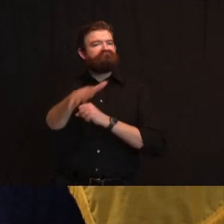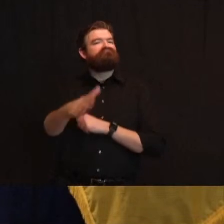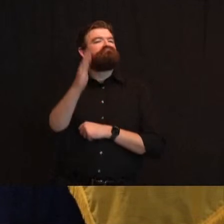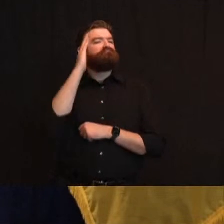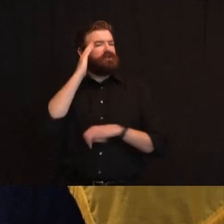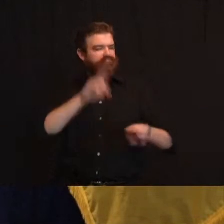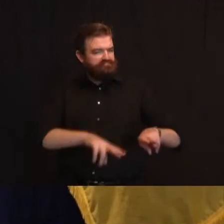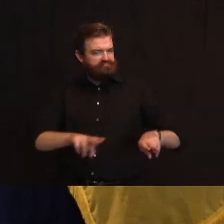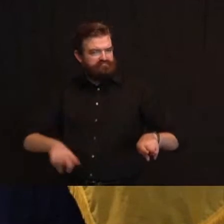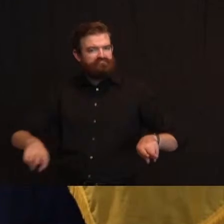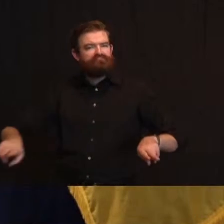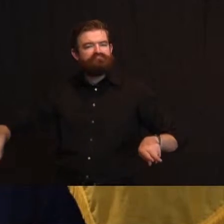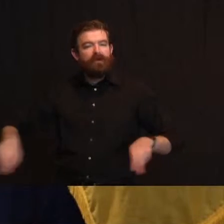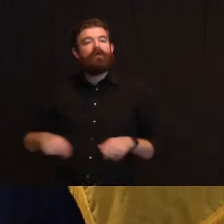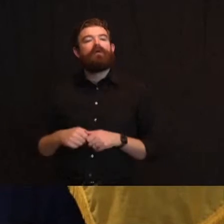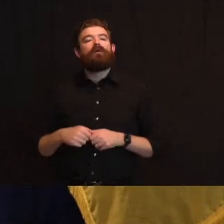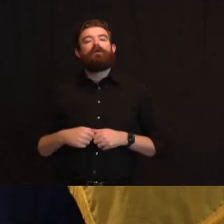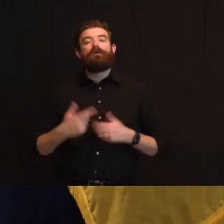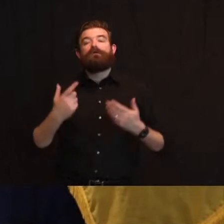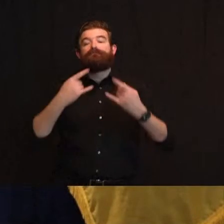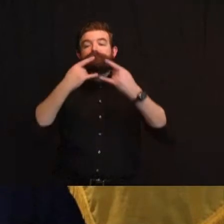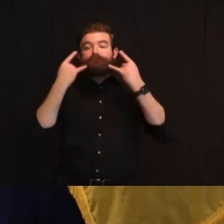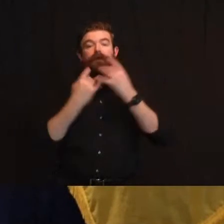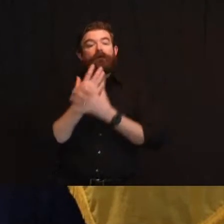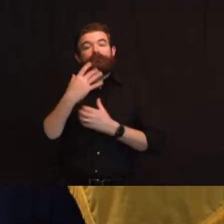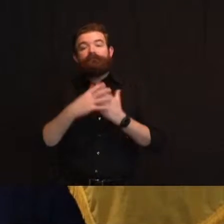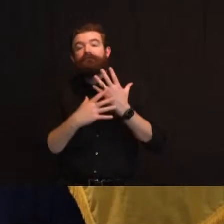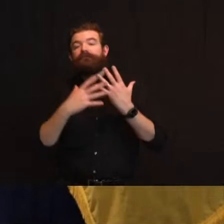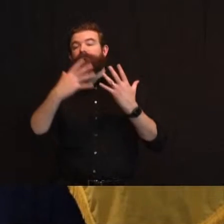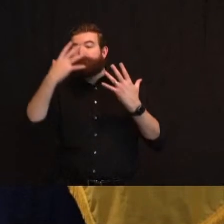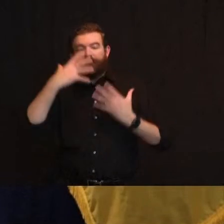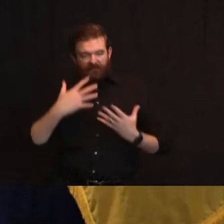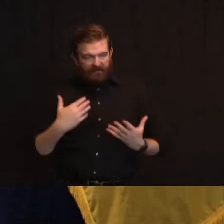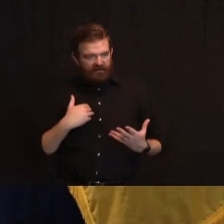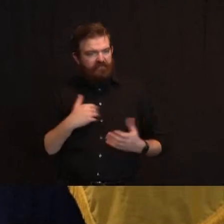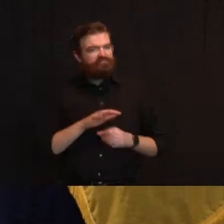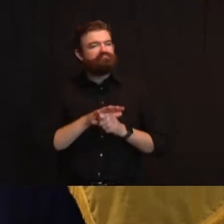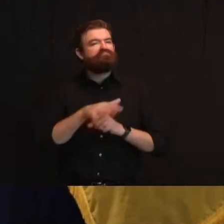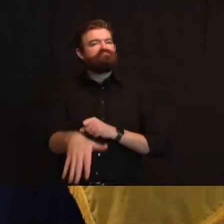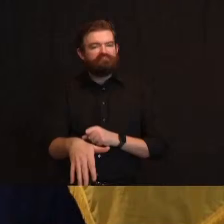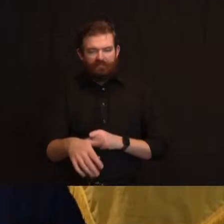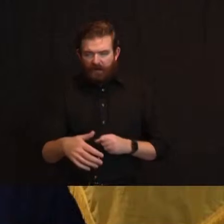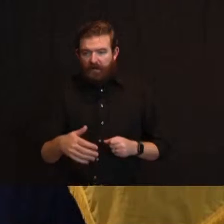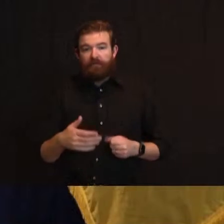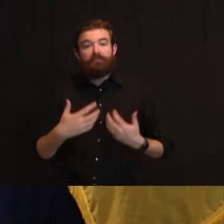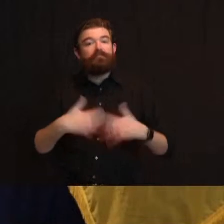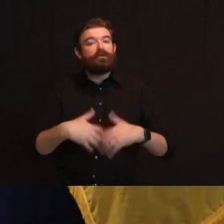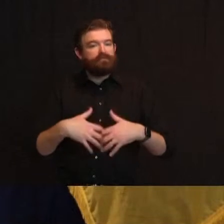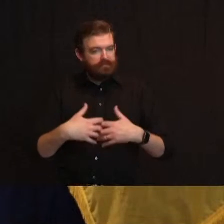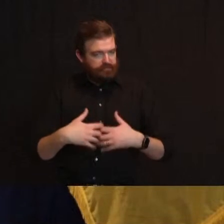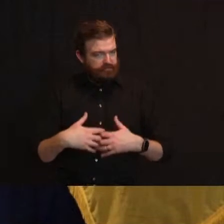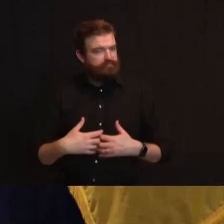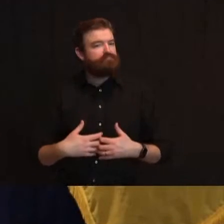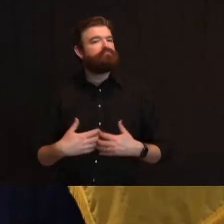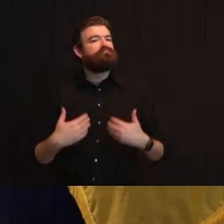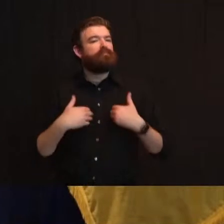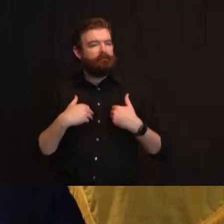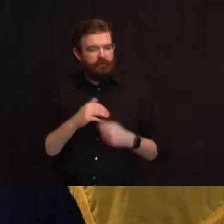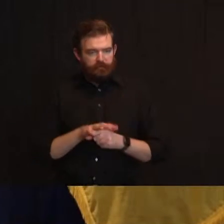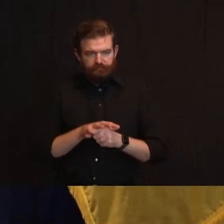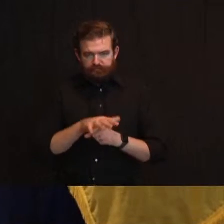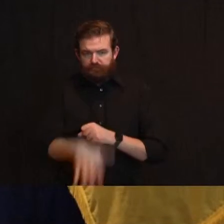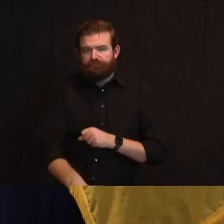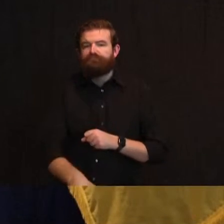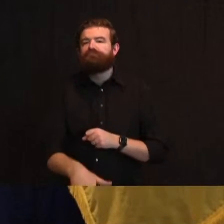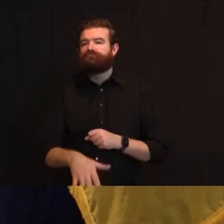We could use more testing. National testing strategy would help us. But for the most part, when I forget 40-something thousand tests